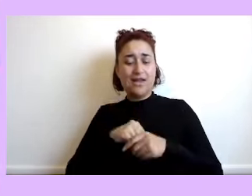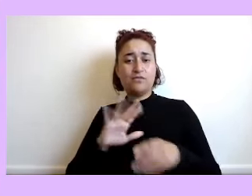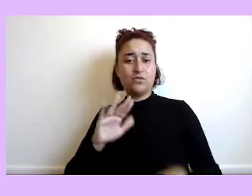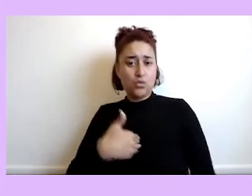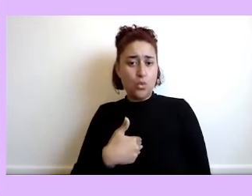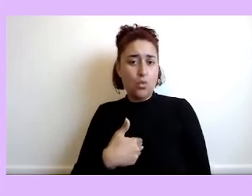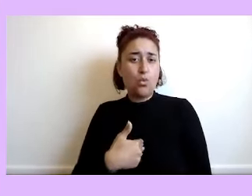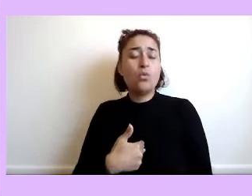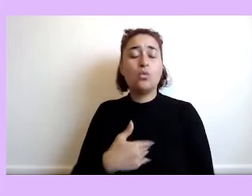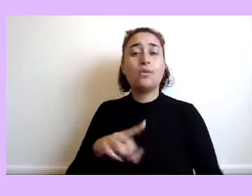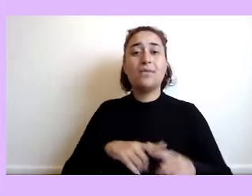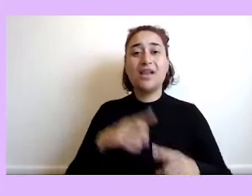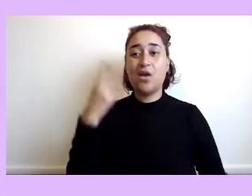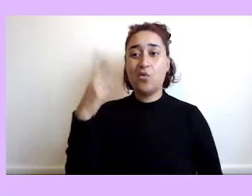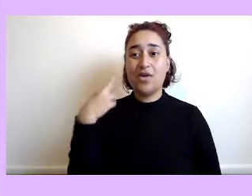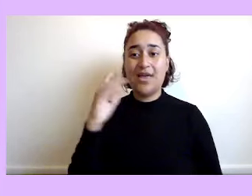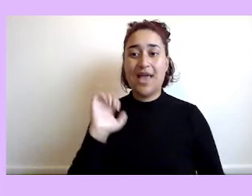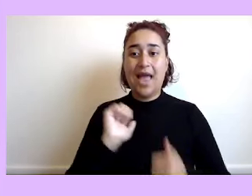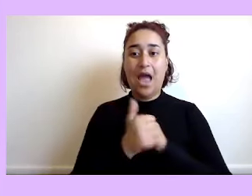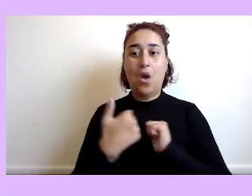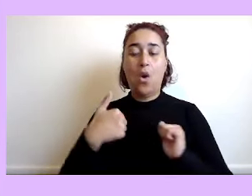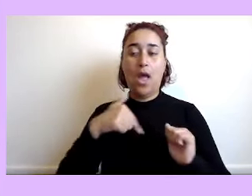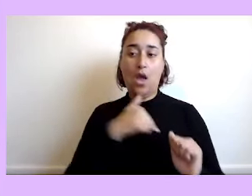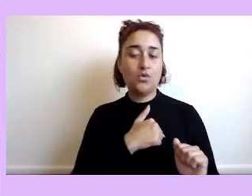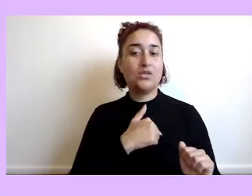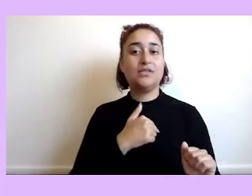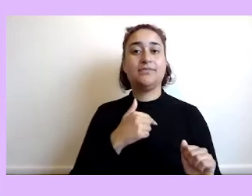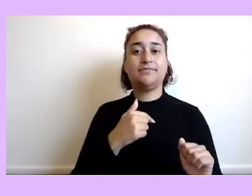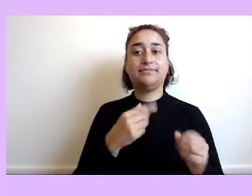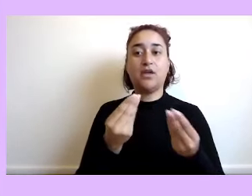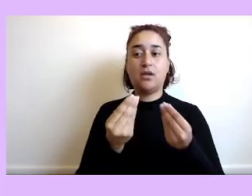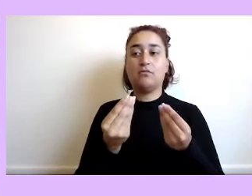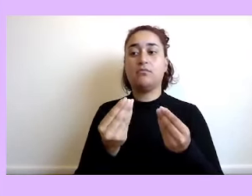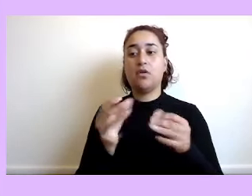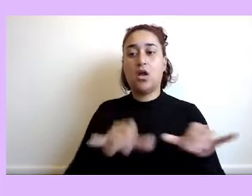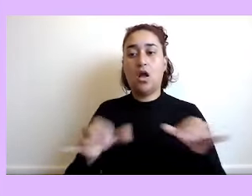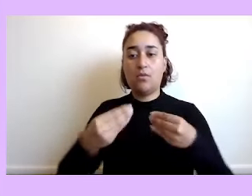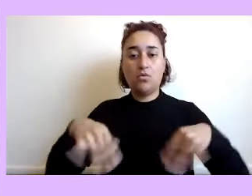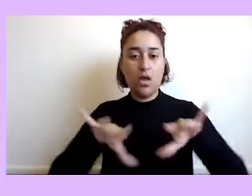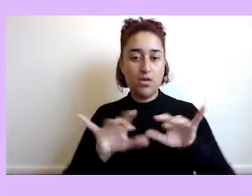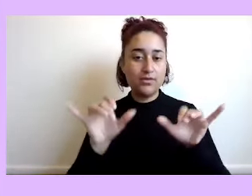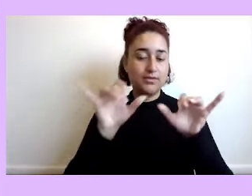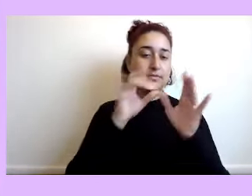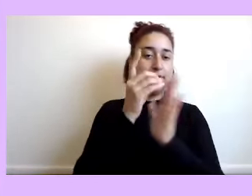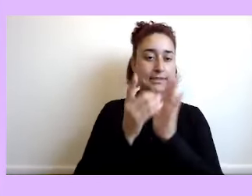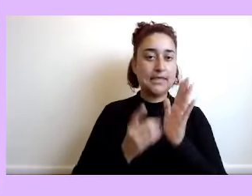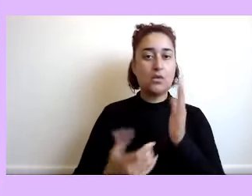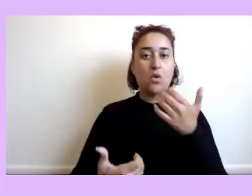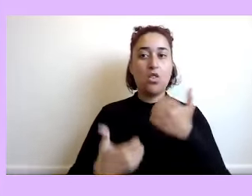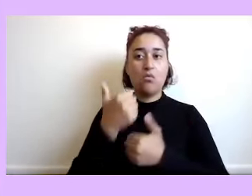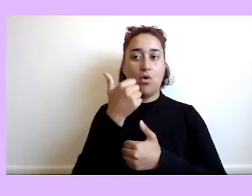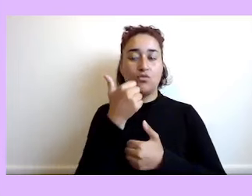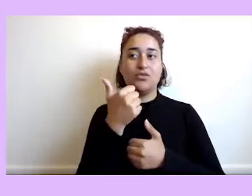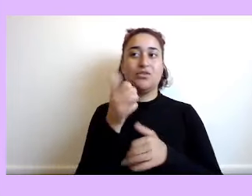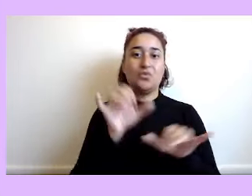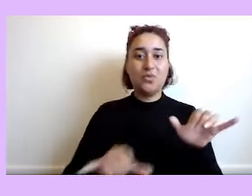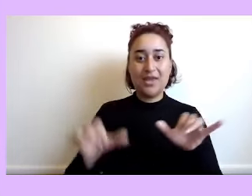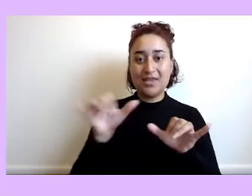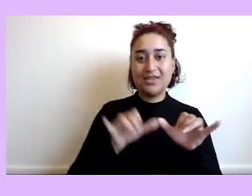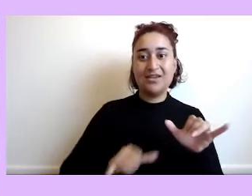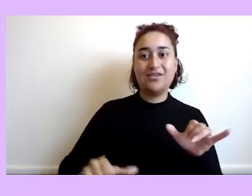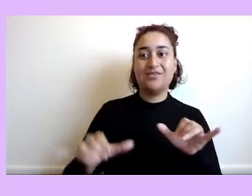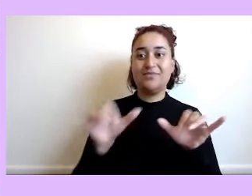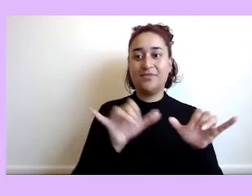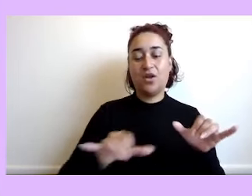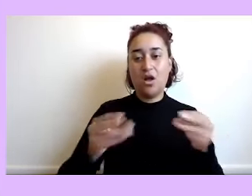I realized that how our city and our Commonwealth has been designed, we're one of the most regulated commonwealths and states.